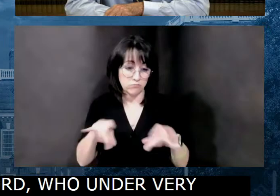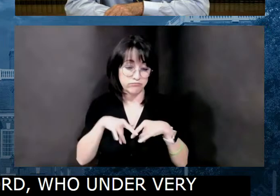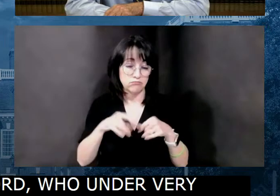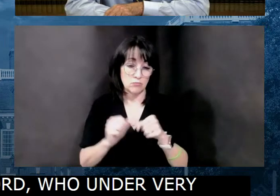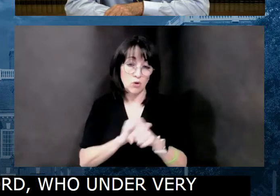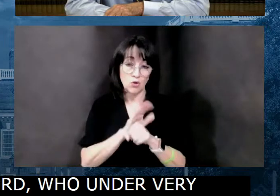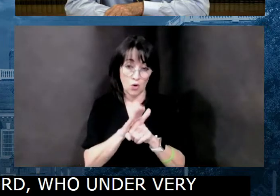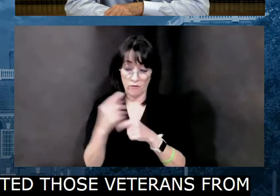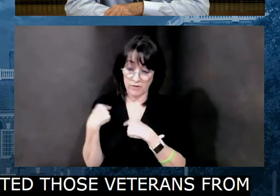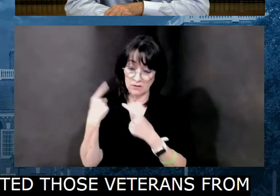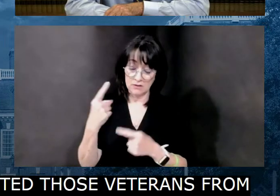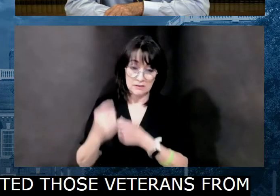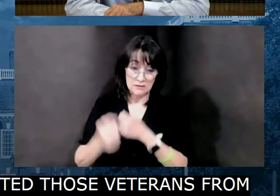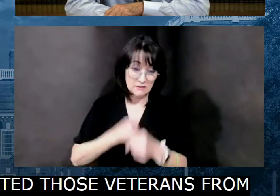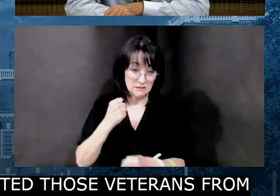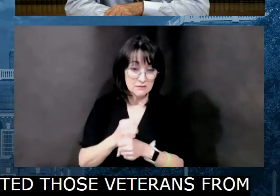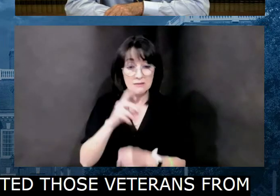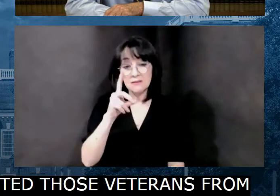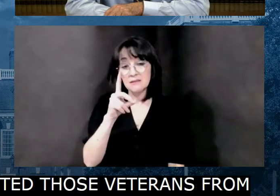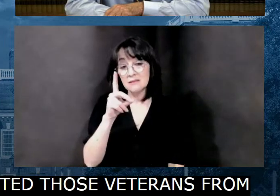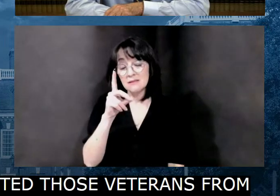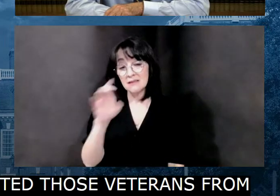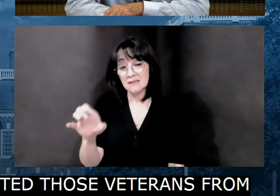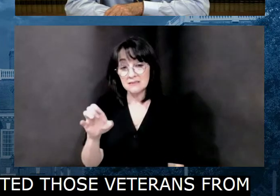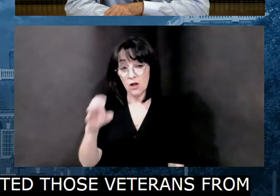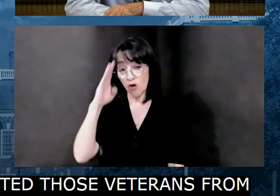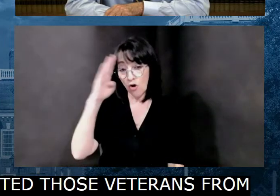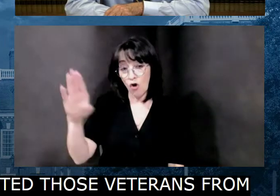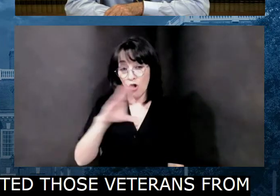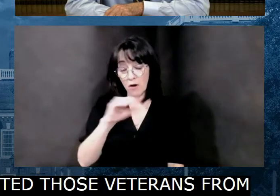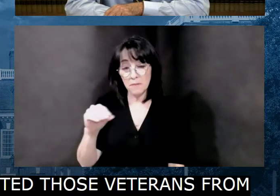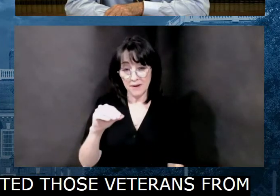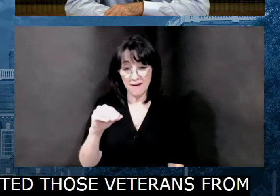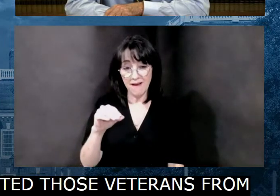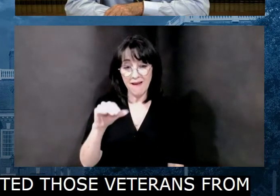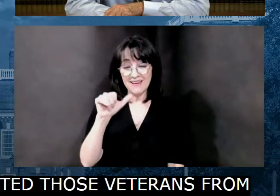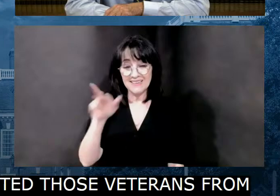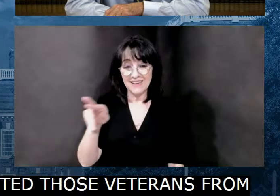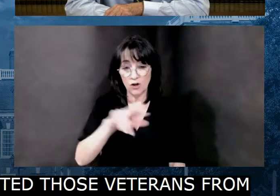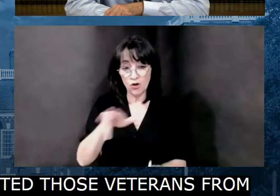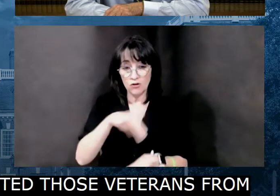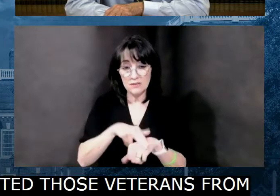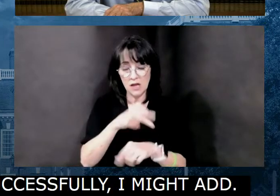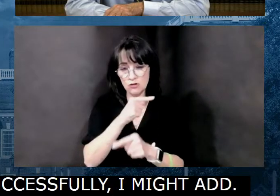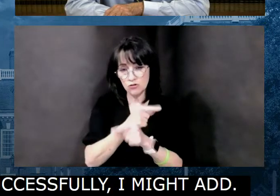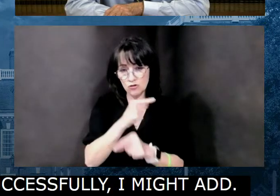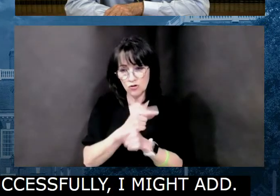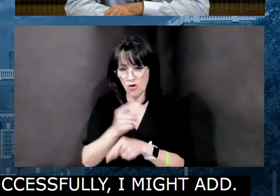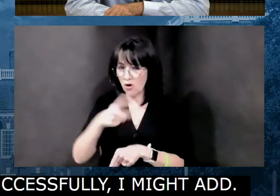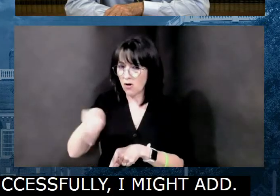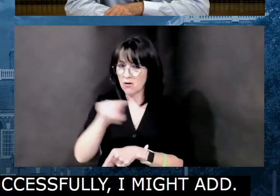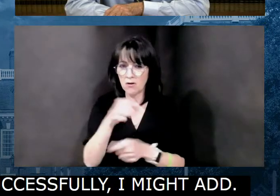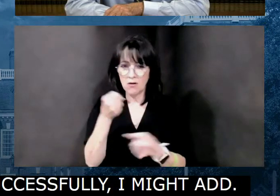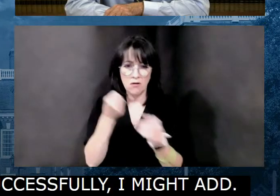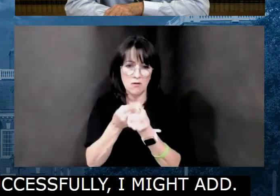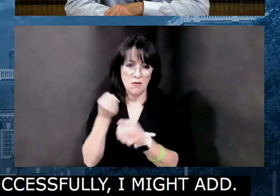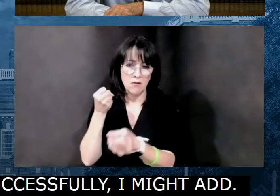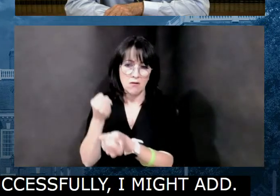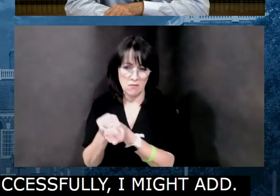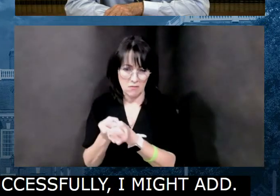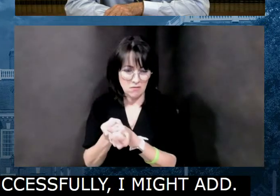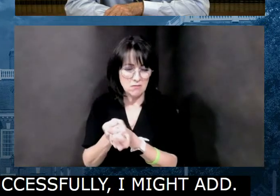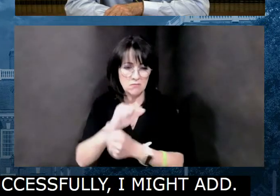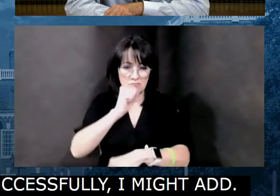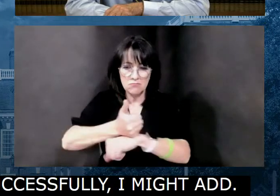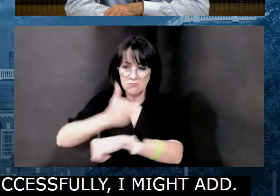The Delaware Army and Air National Guard, the men and women of the Guard, have provided the backbone of our response and just been an